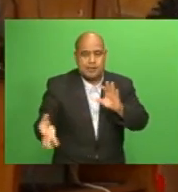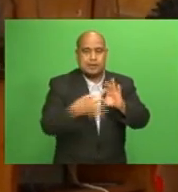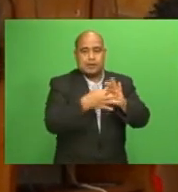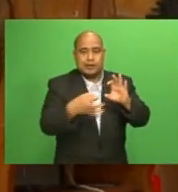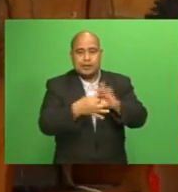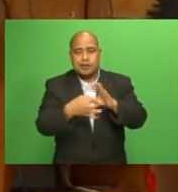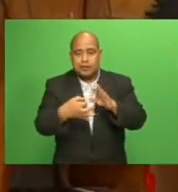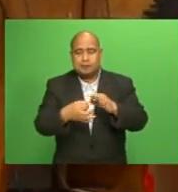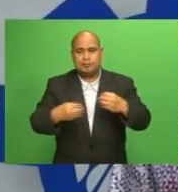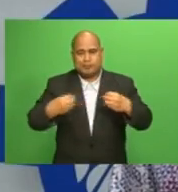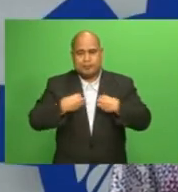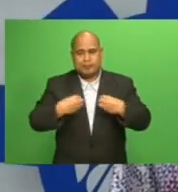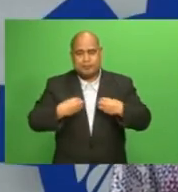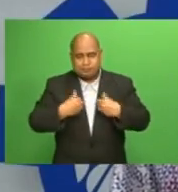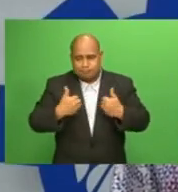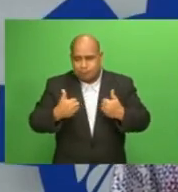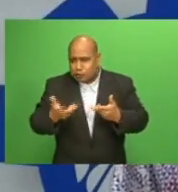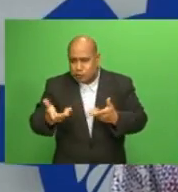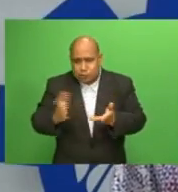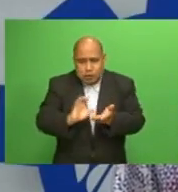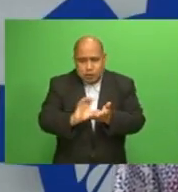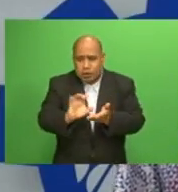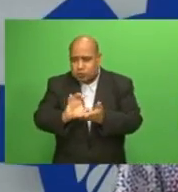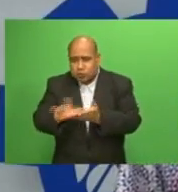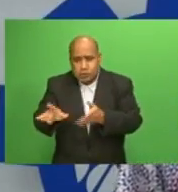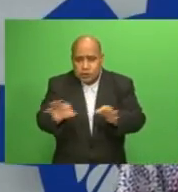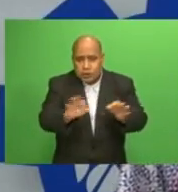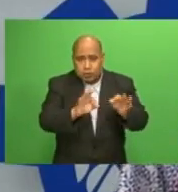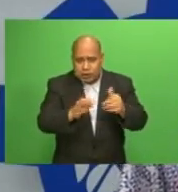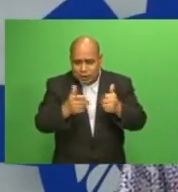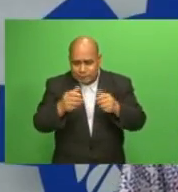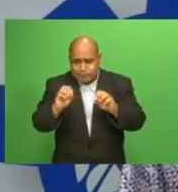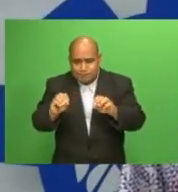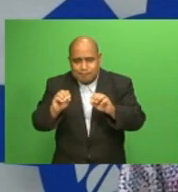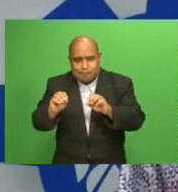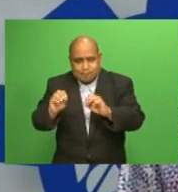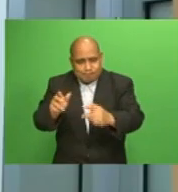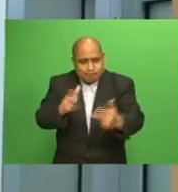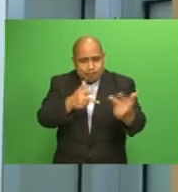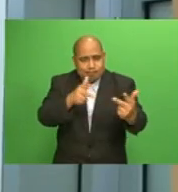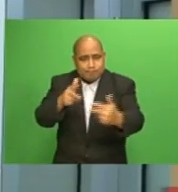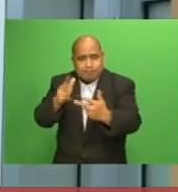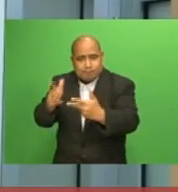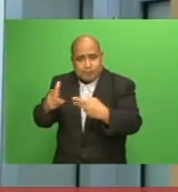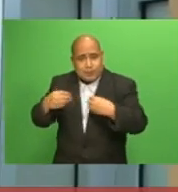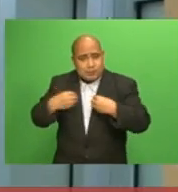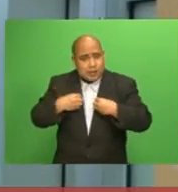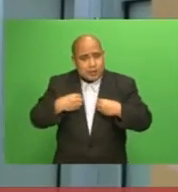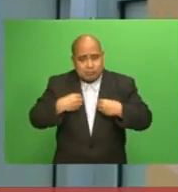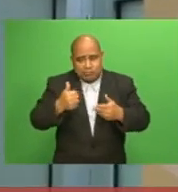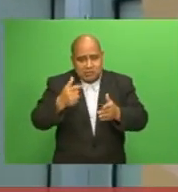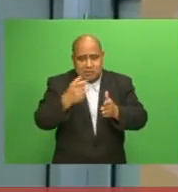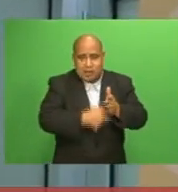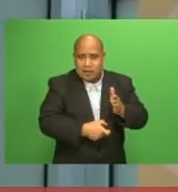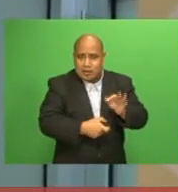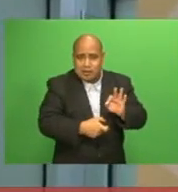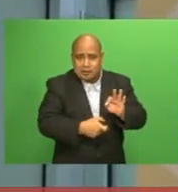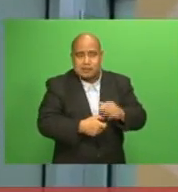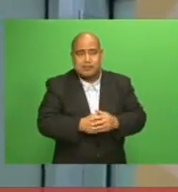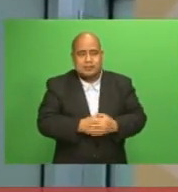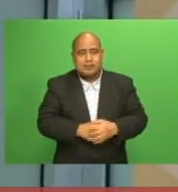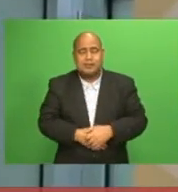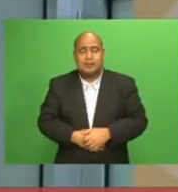and webinars, we can further assist these businesses at no cost to them at all. Workers and employers, they have